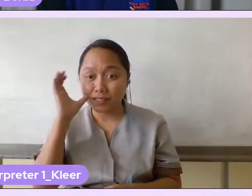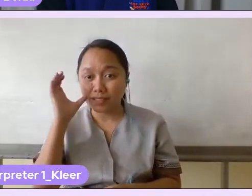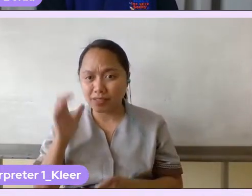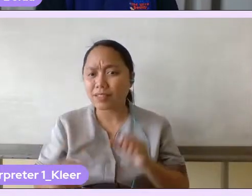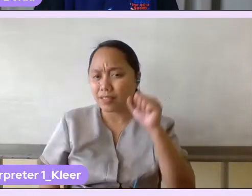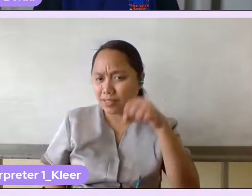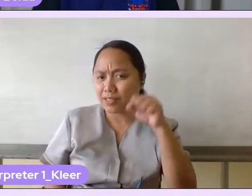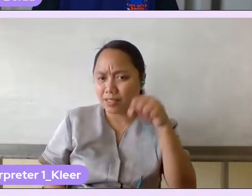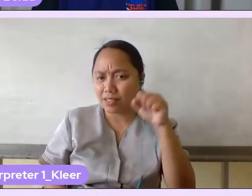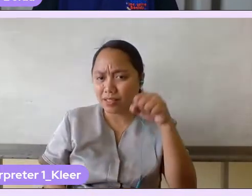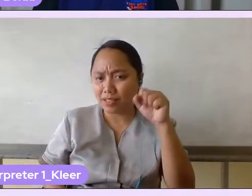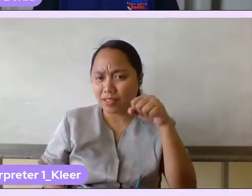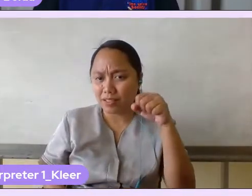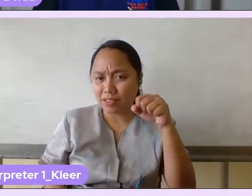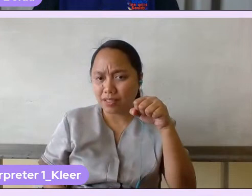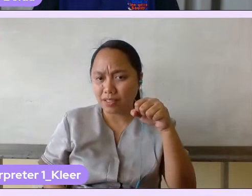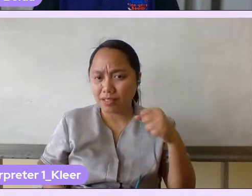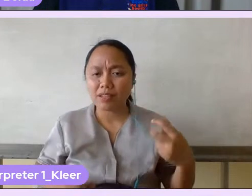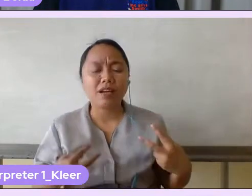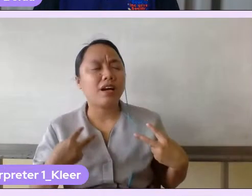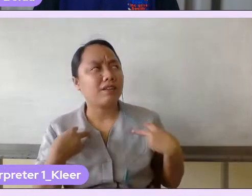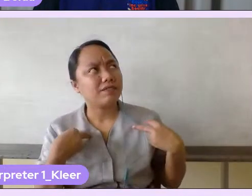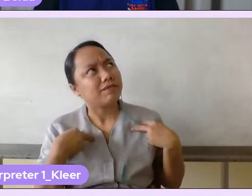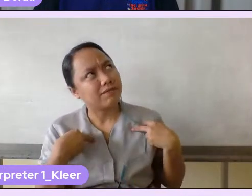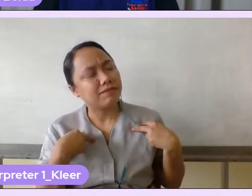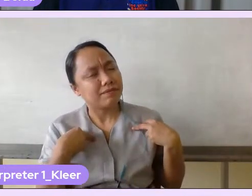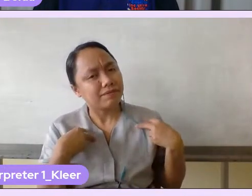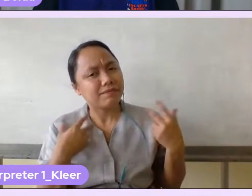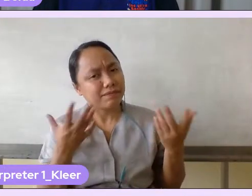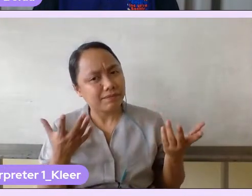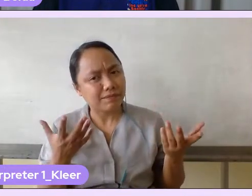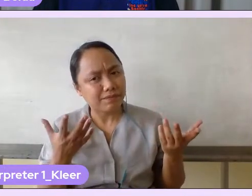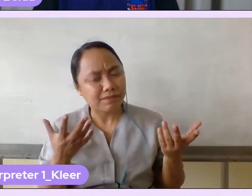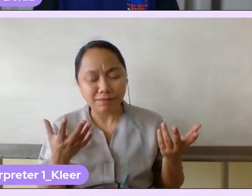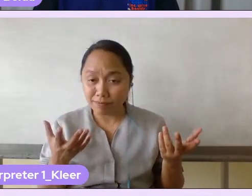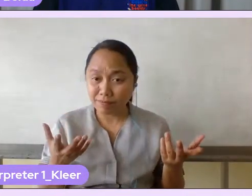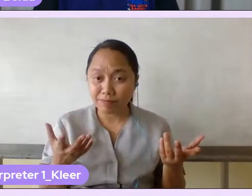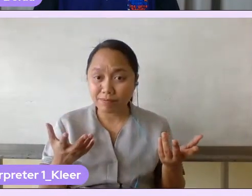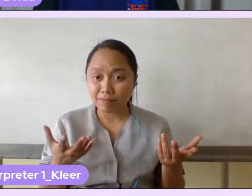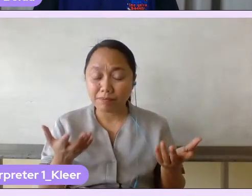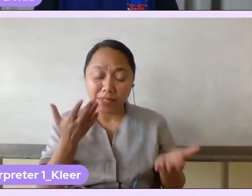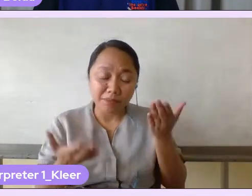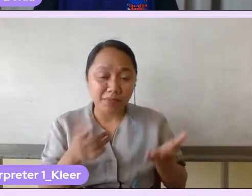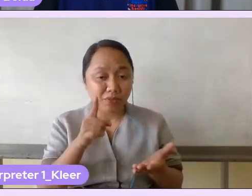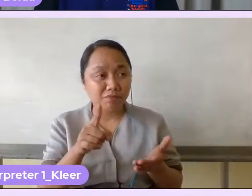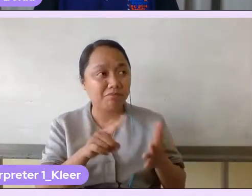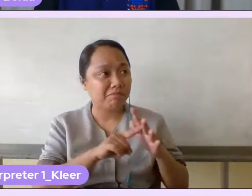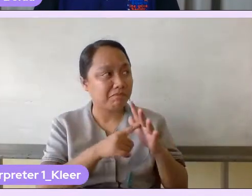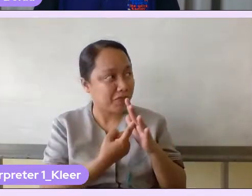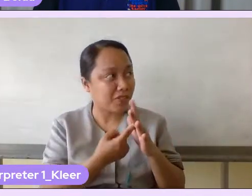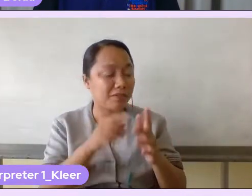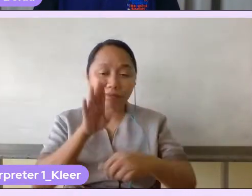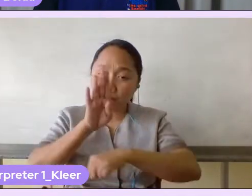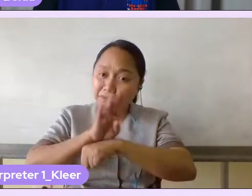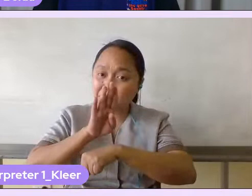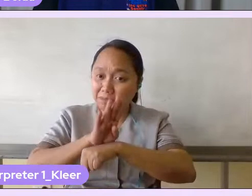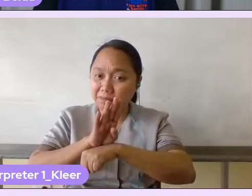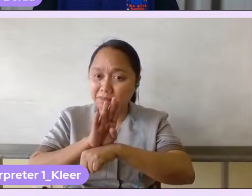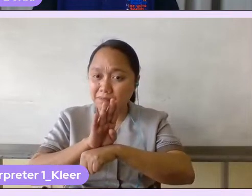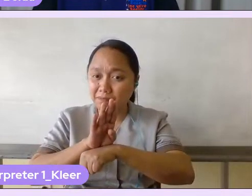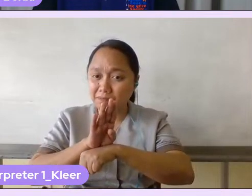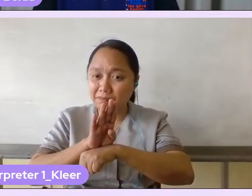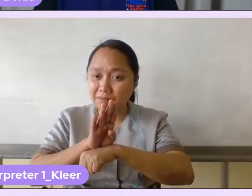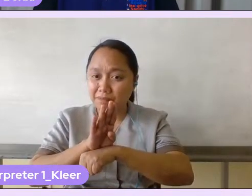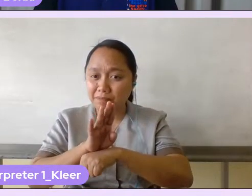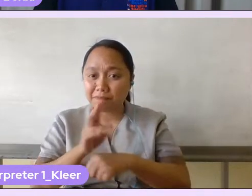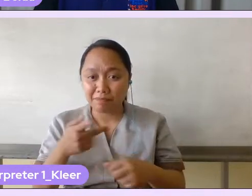guess similar sentiment, no? Like, siguro specifically for starting up, which is like my, ano, I think as I mentioned towards the end